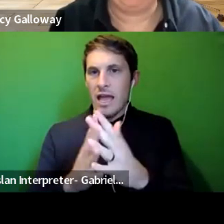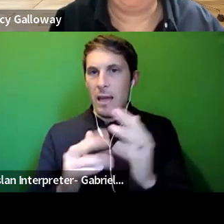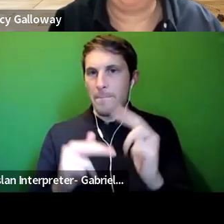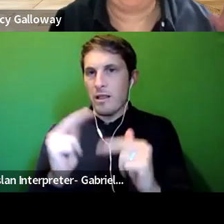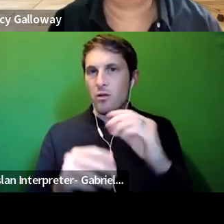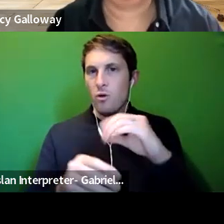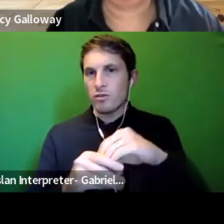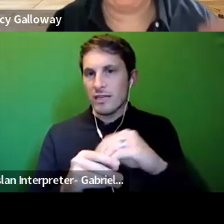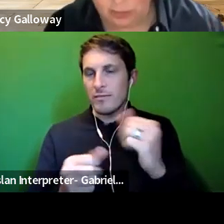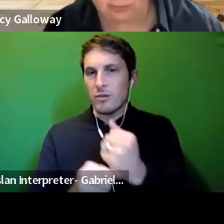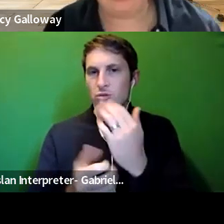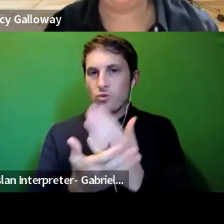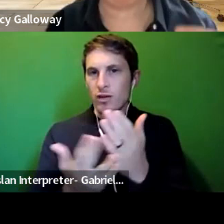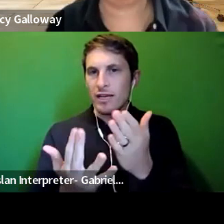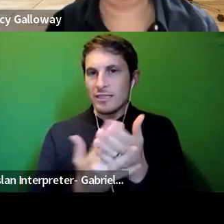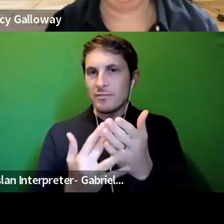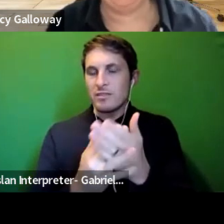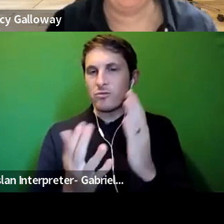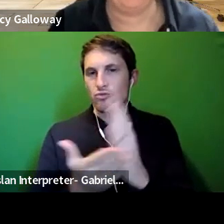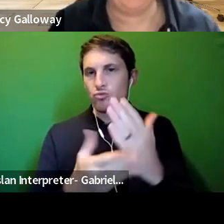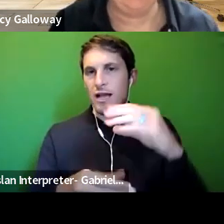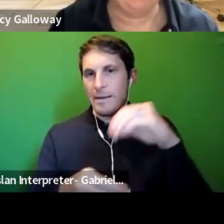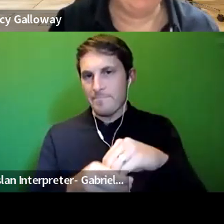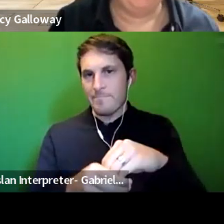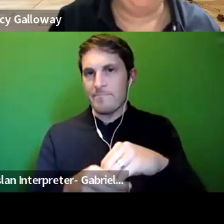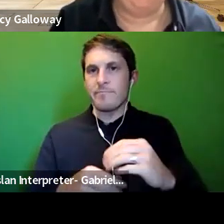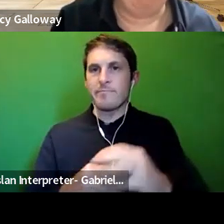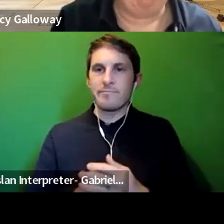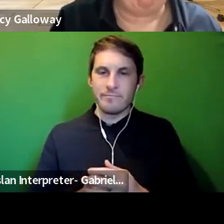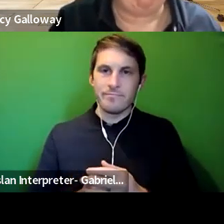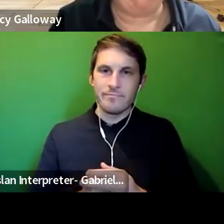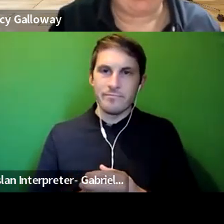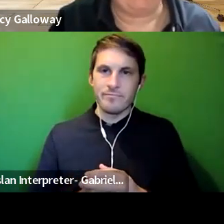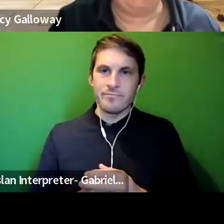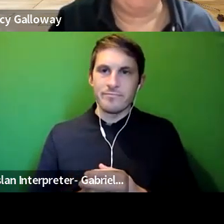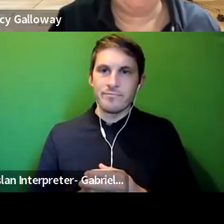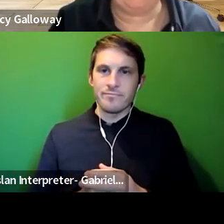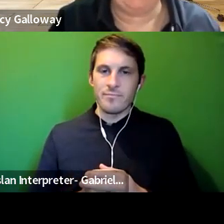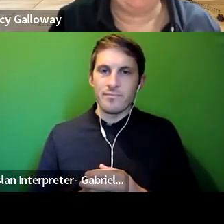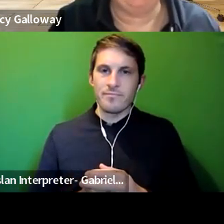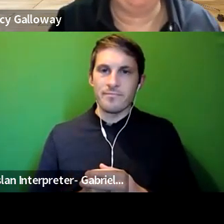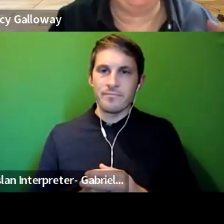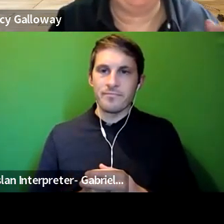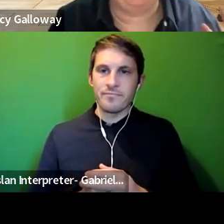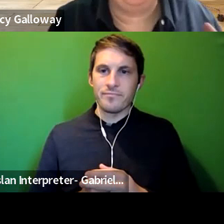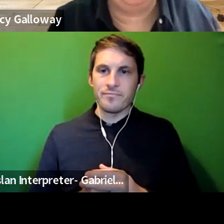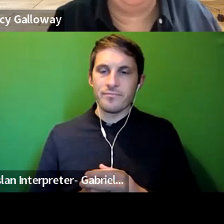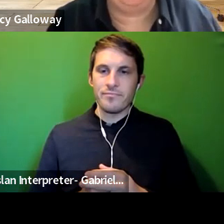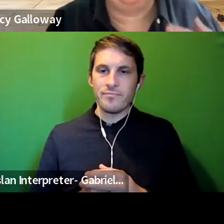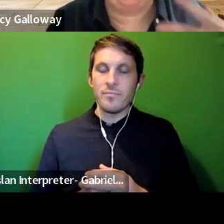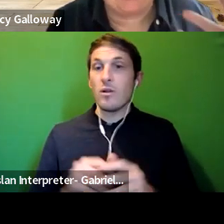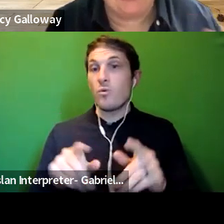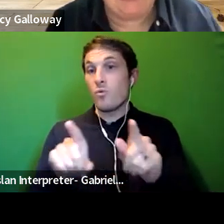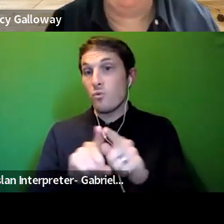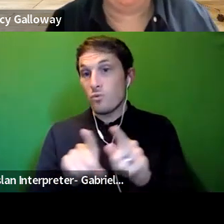make sure that accessibility is intrinsic within that content. And also just having that opportunity